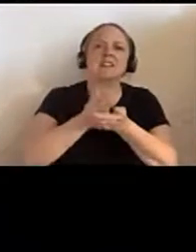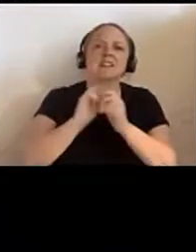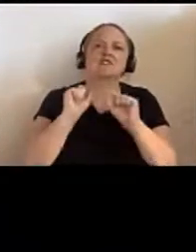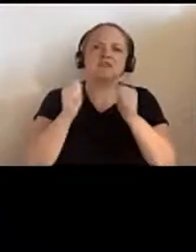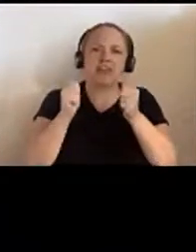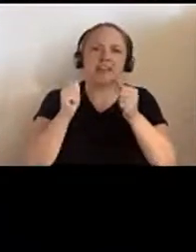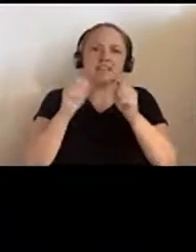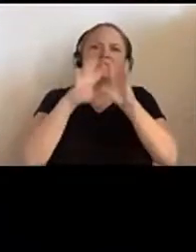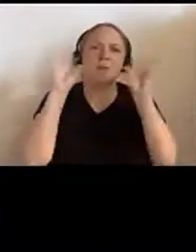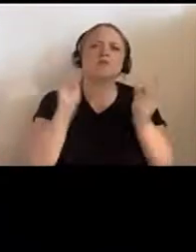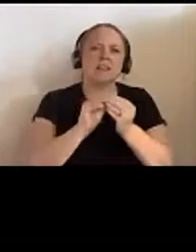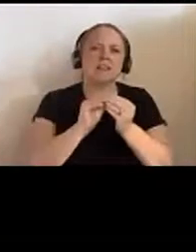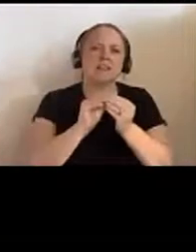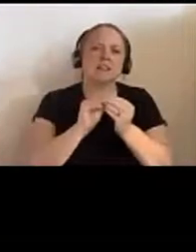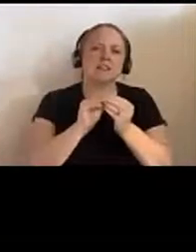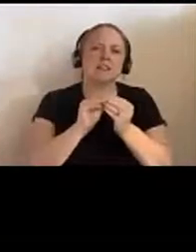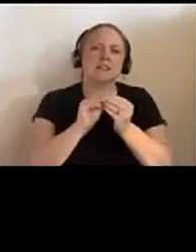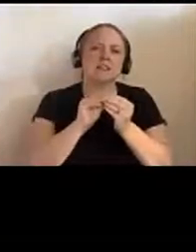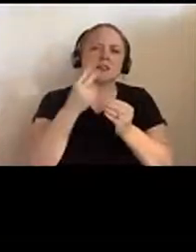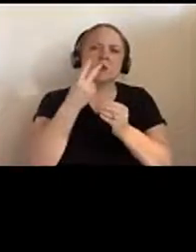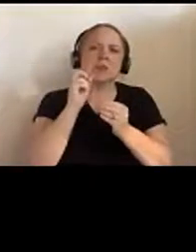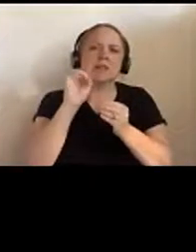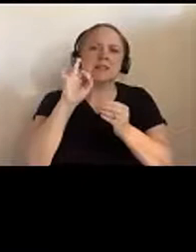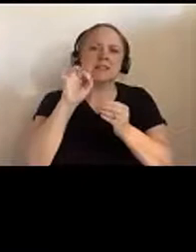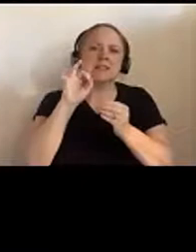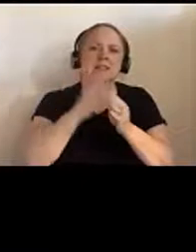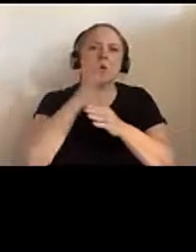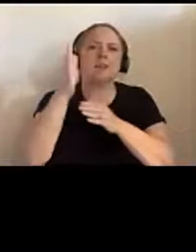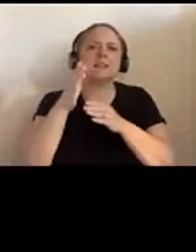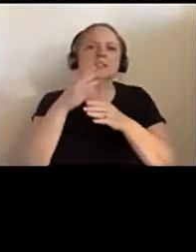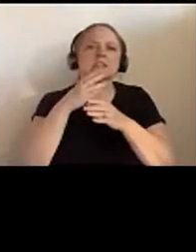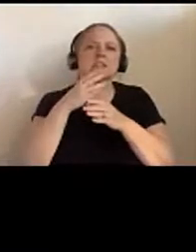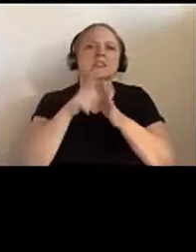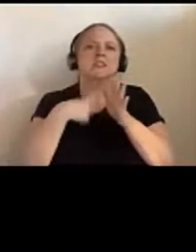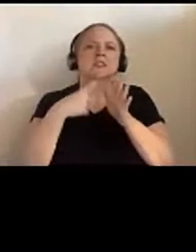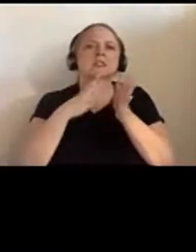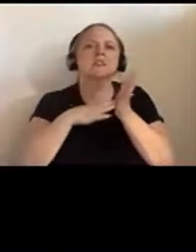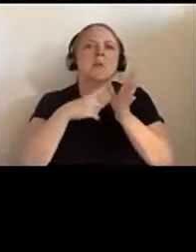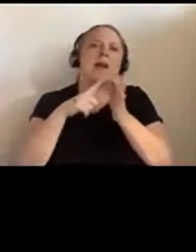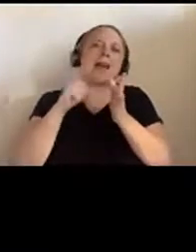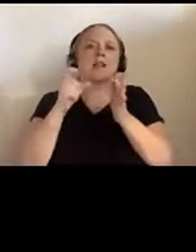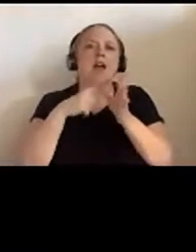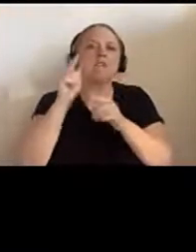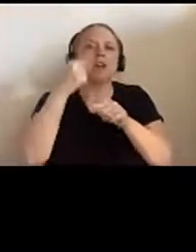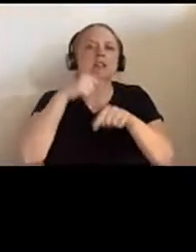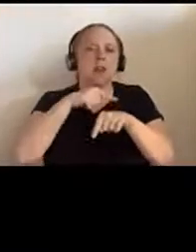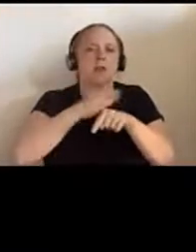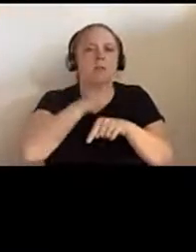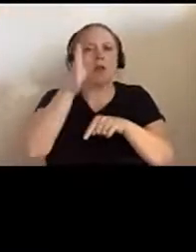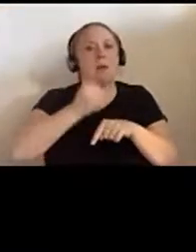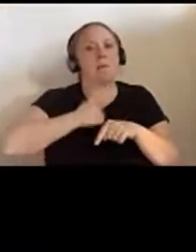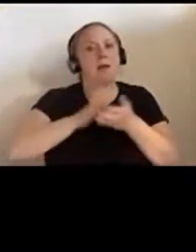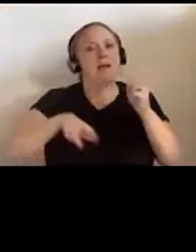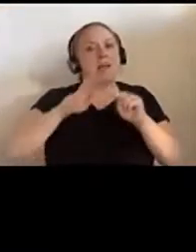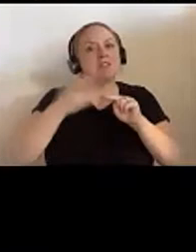summary. So in 2017, I visited Jamaica for the first time, which is where my parents are from. And it was the first time they'd returned